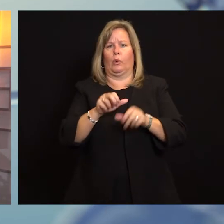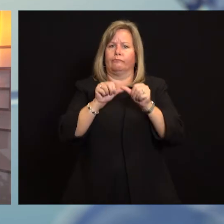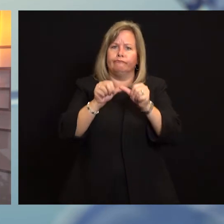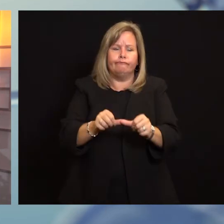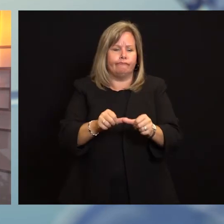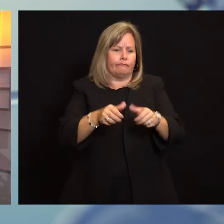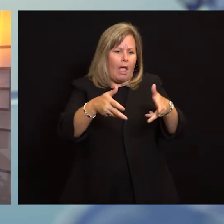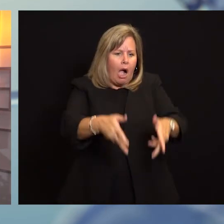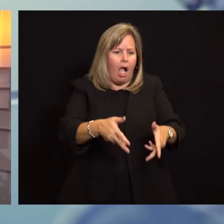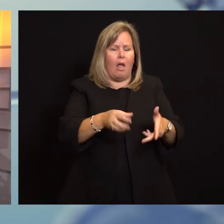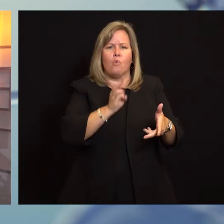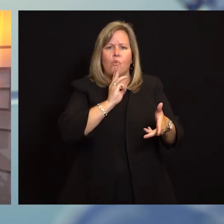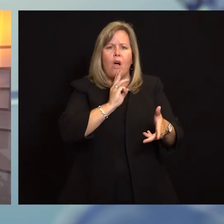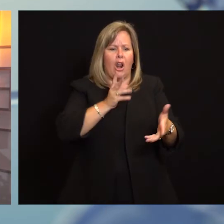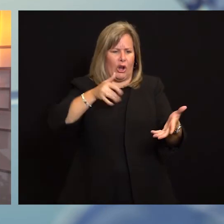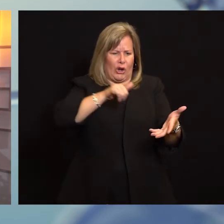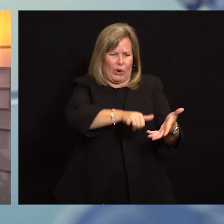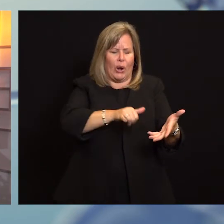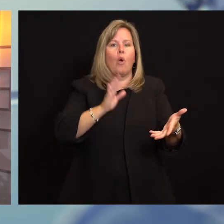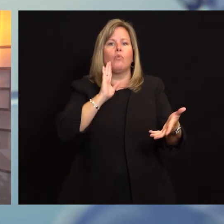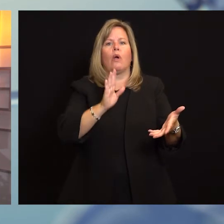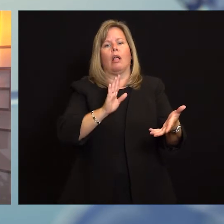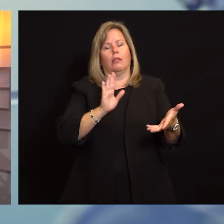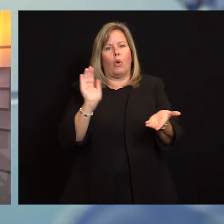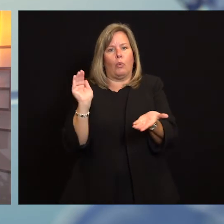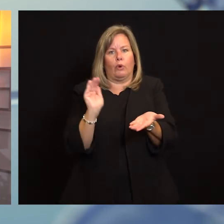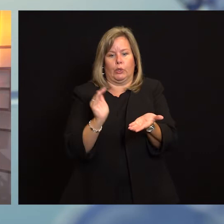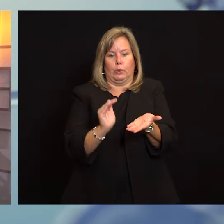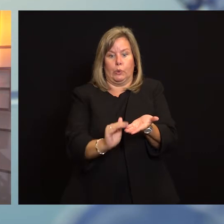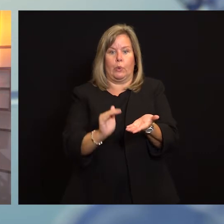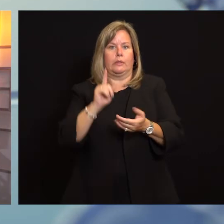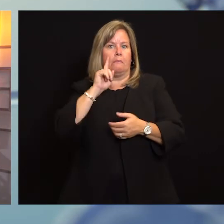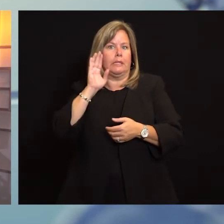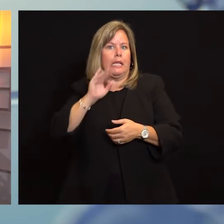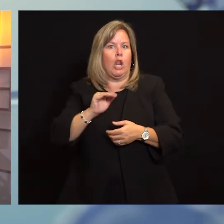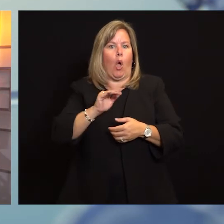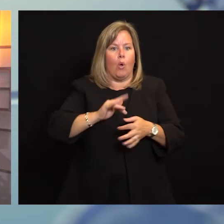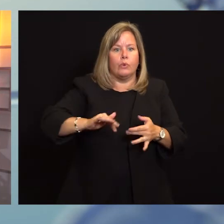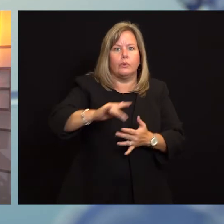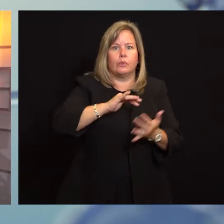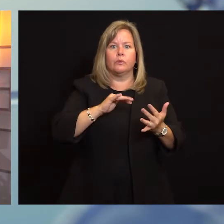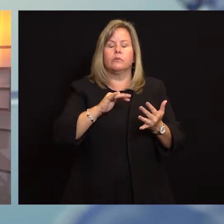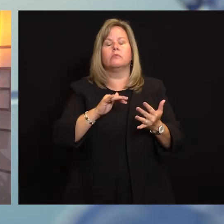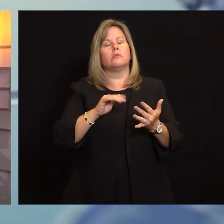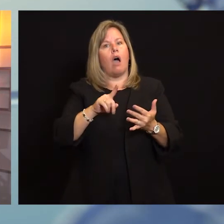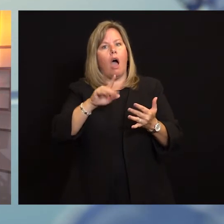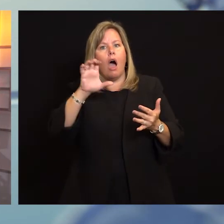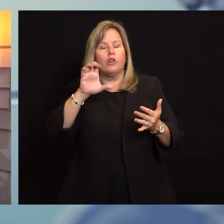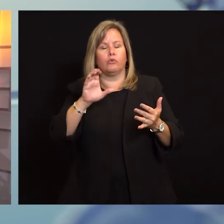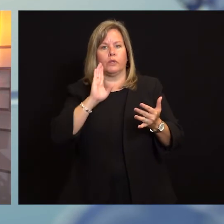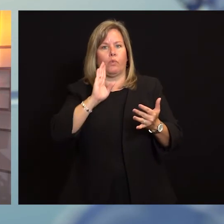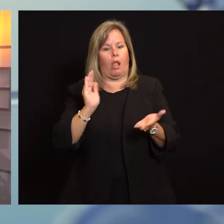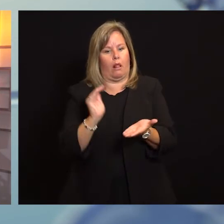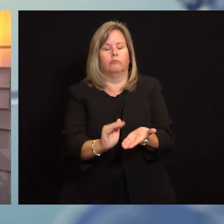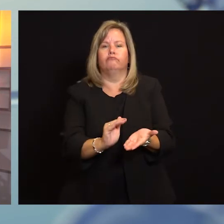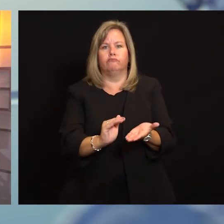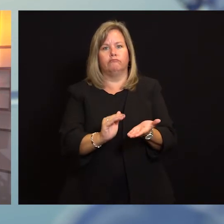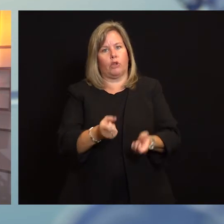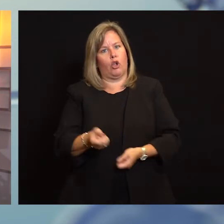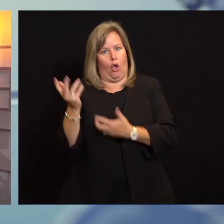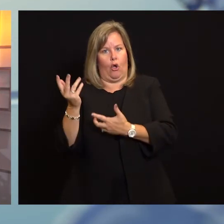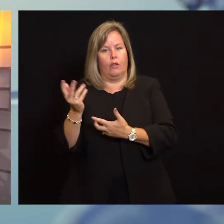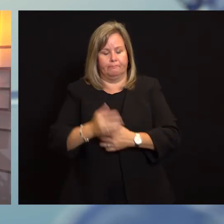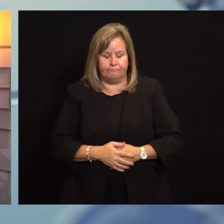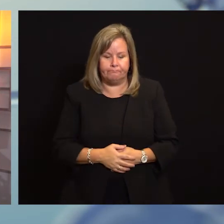By doing that, you can reduce the mosquito population around your yard by maybe hundreds of mosquitoes. And that's one way,